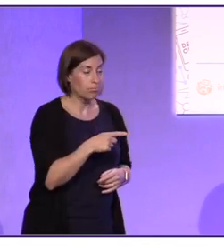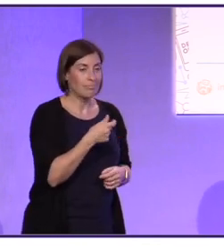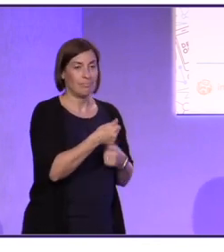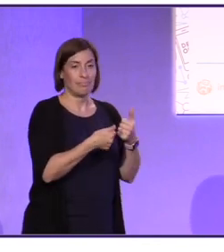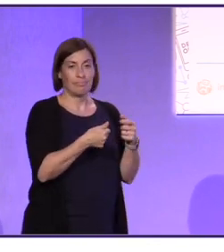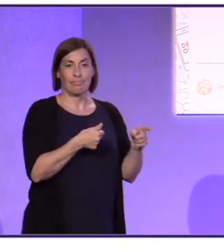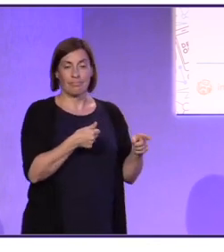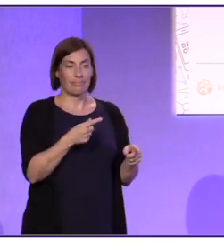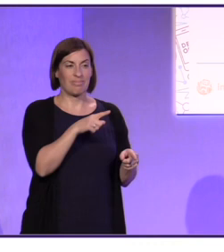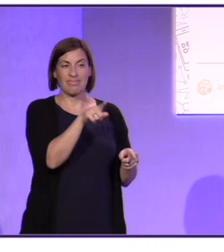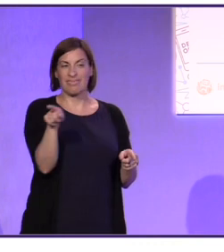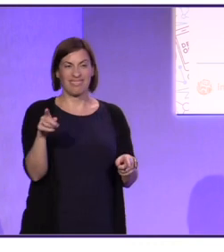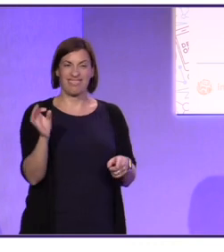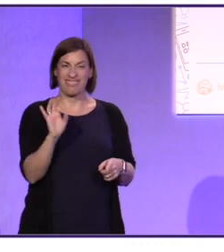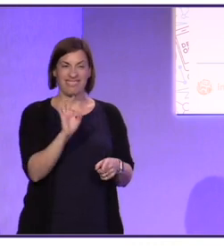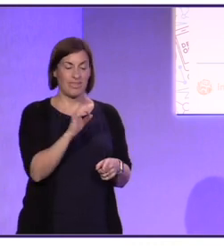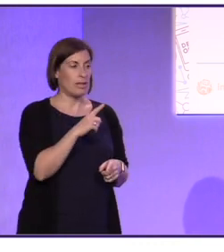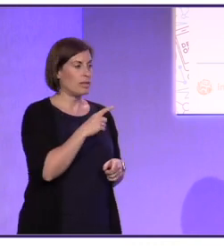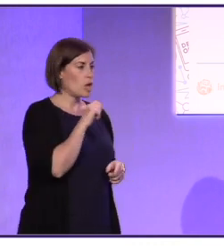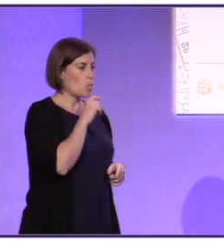Yeah, let's talk after the talk.